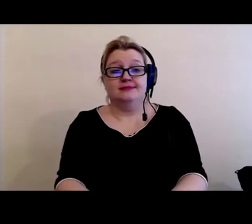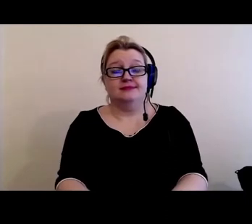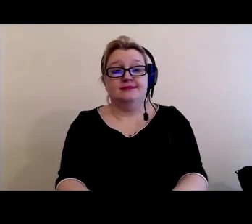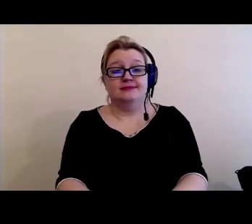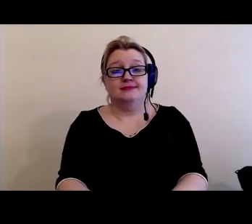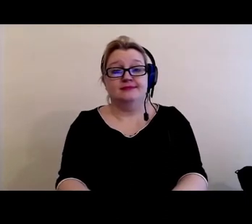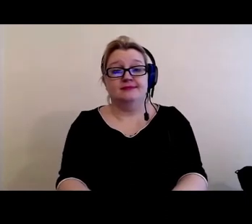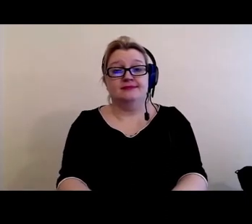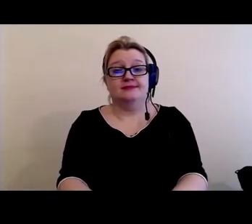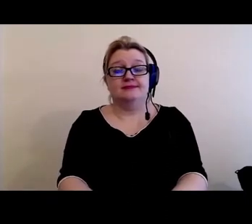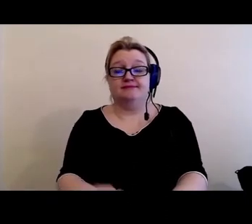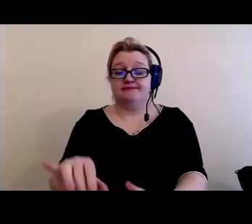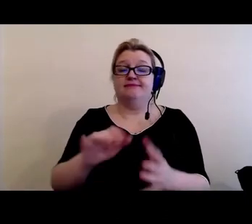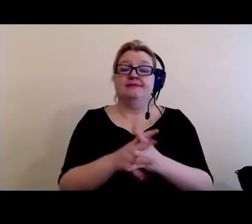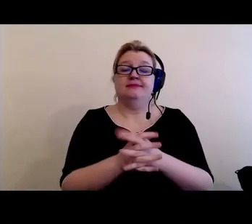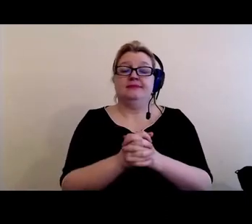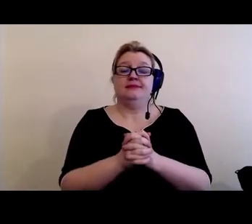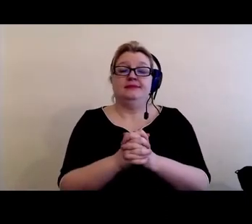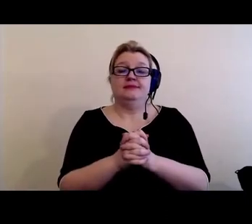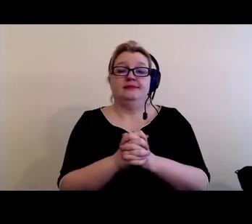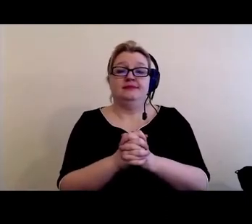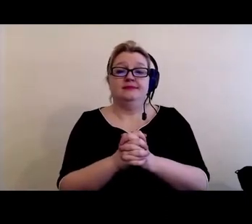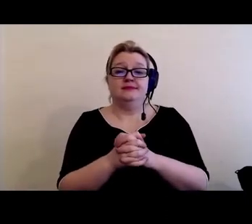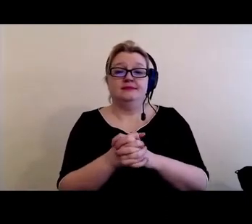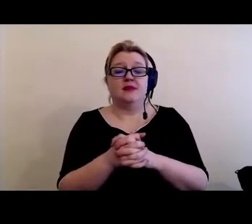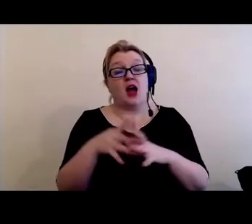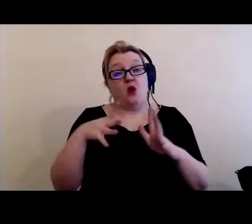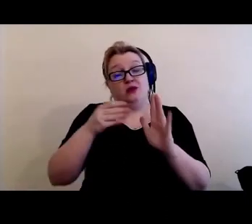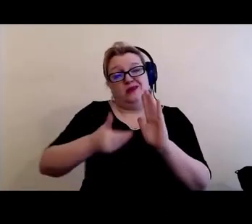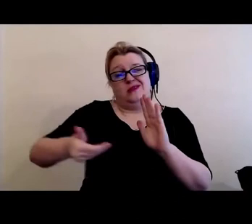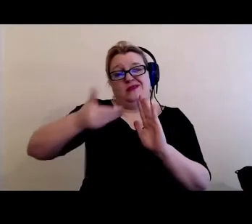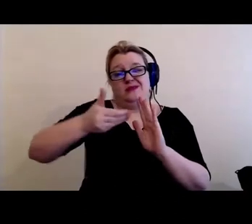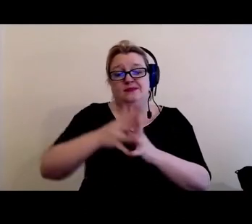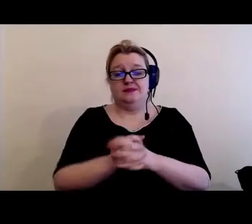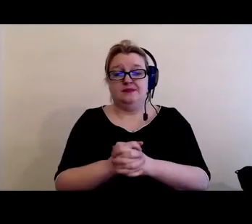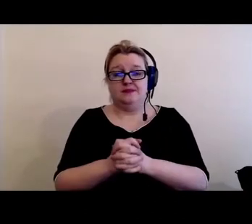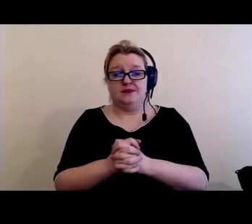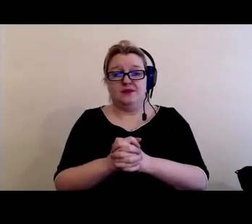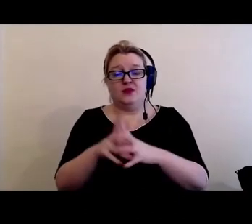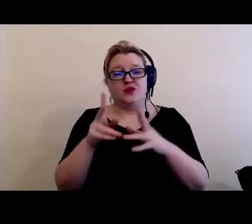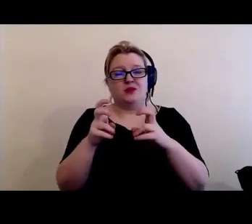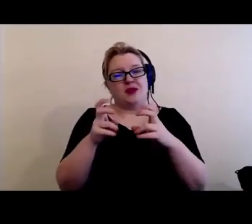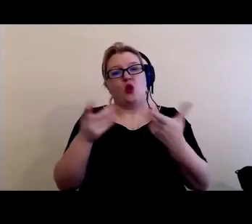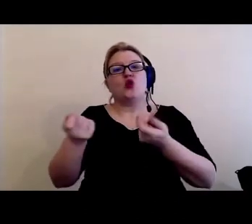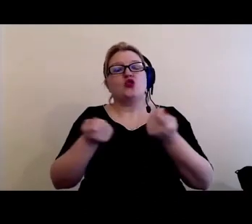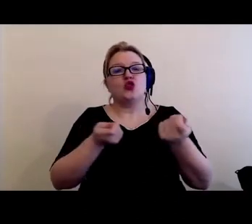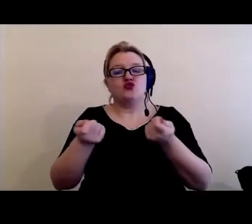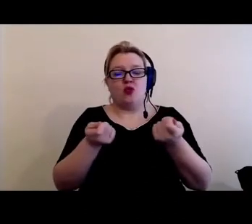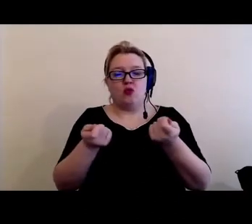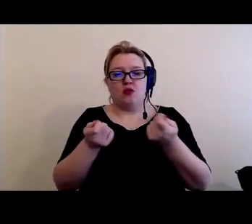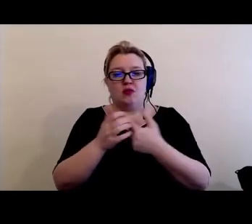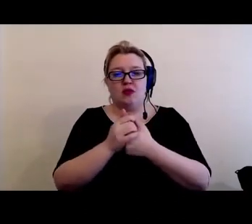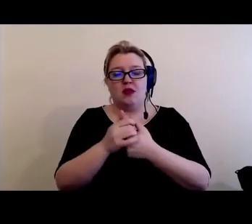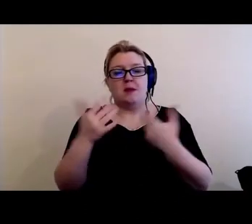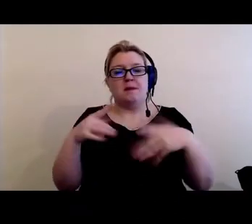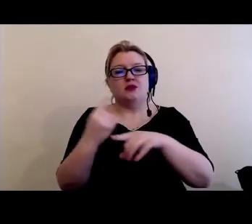Yeah, thanks, Anna. I just wanted to come in quickly on the end, because back to that span of control. I was talking to some non-execs who